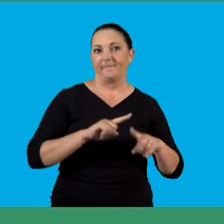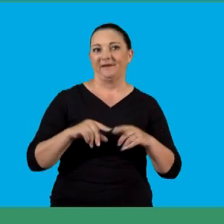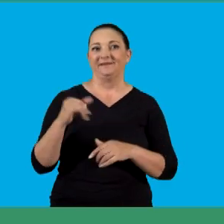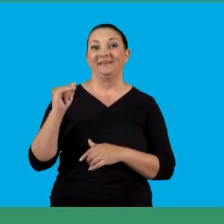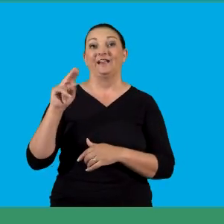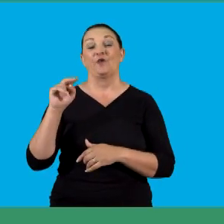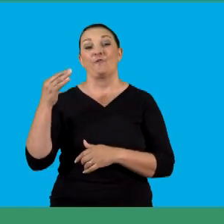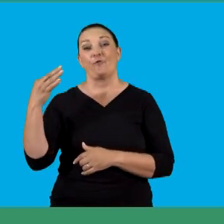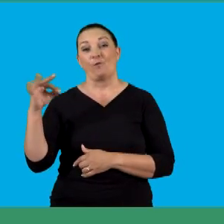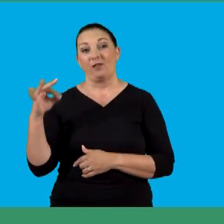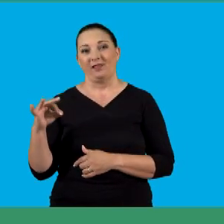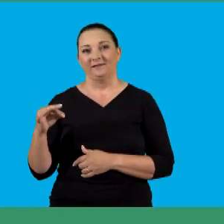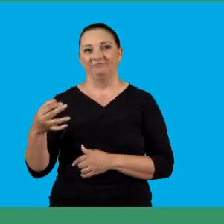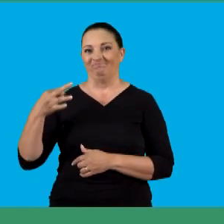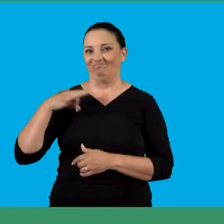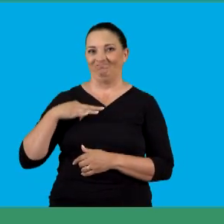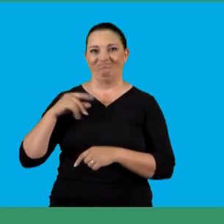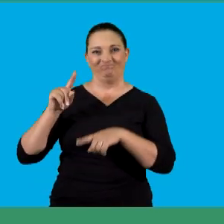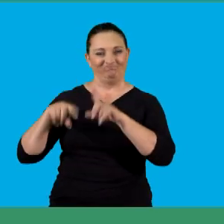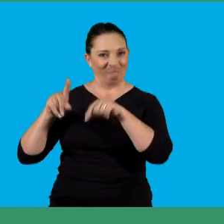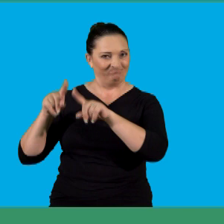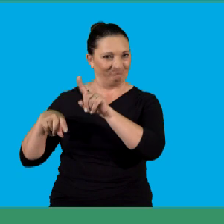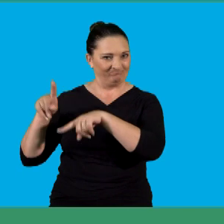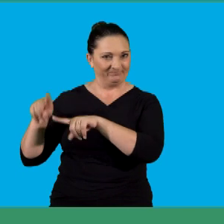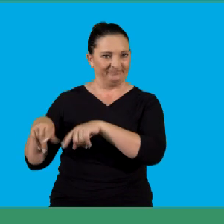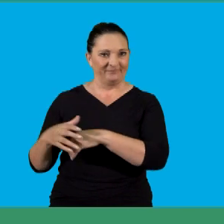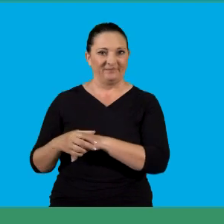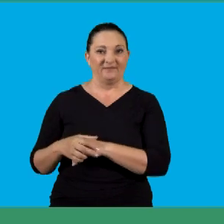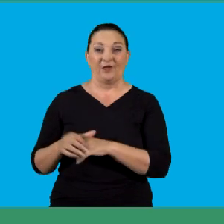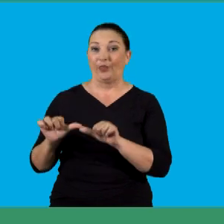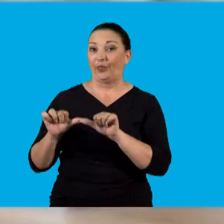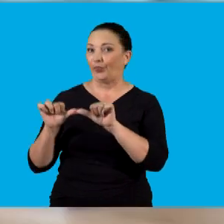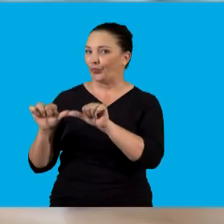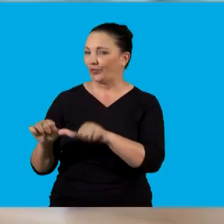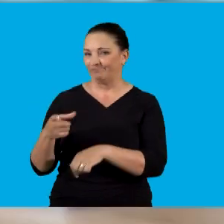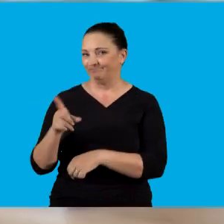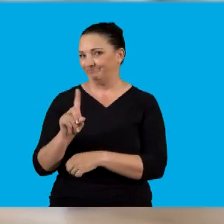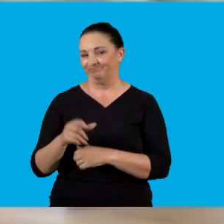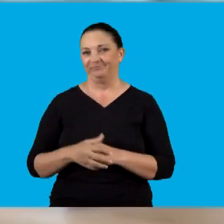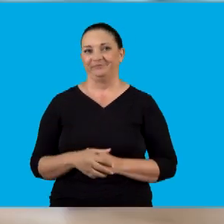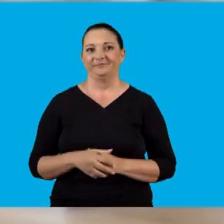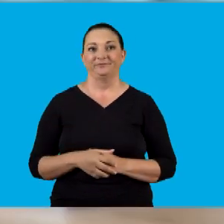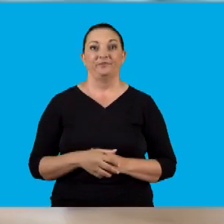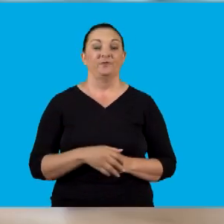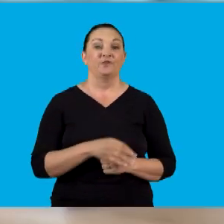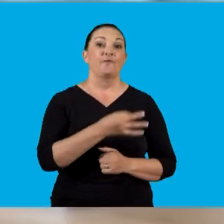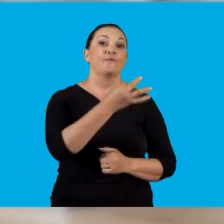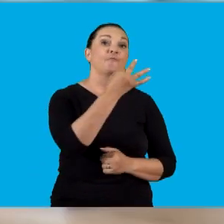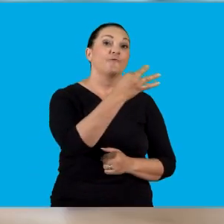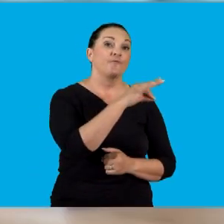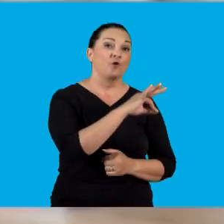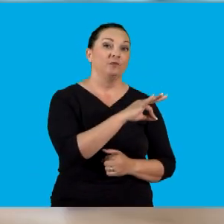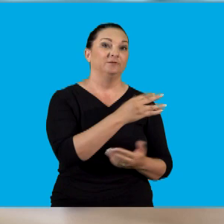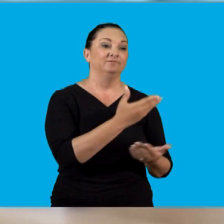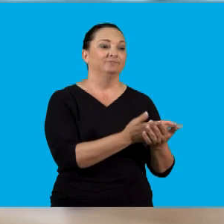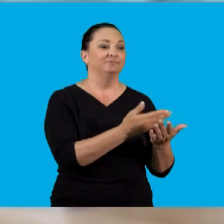income and is irregular and inconsistent. So in the formal sector, you receive your income, be